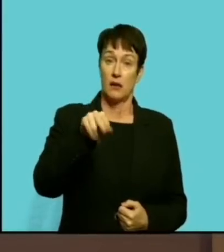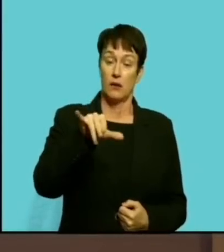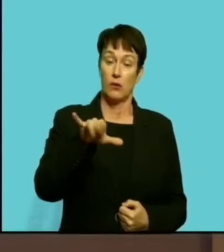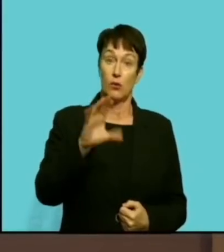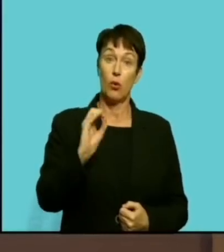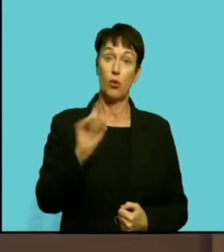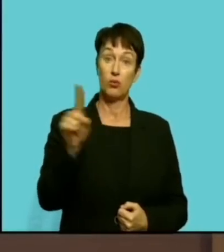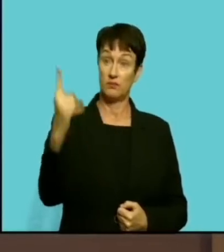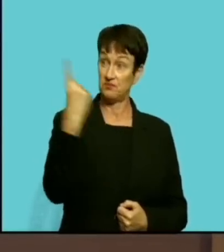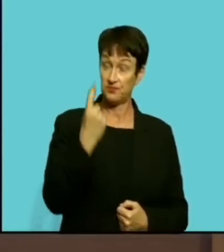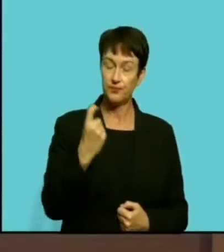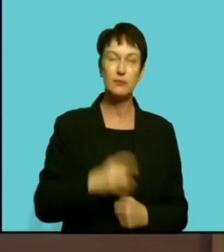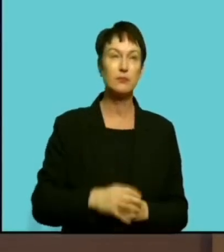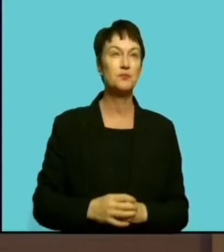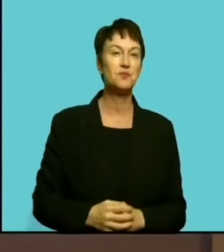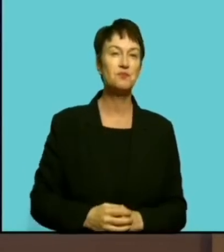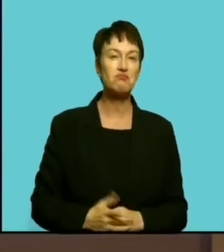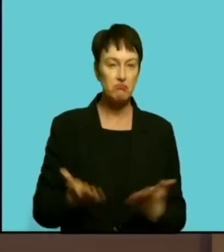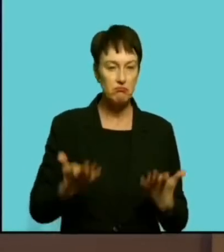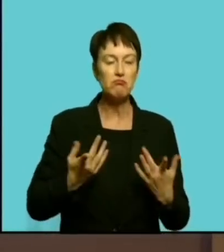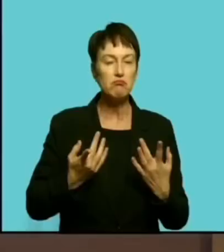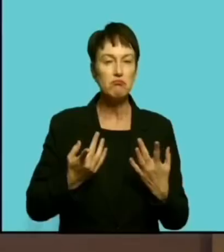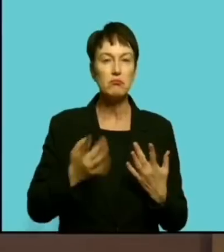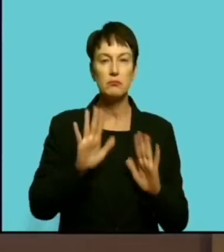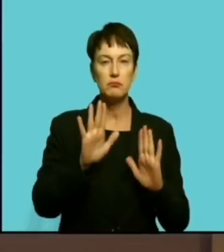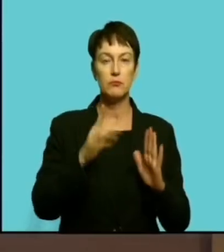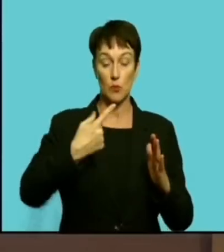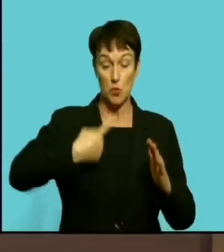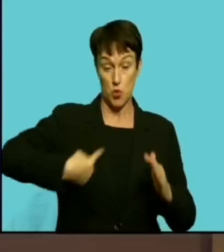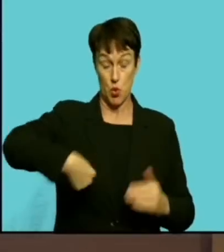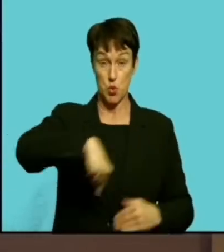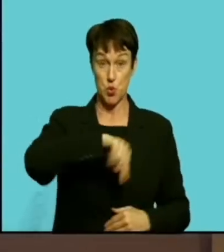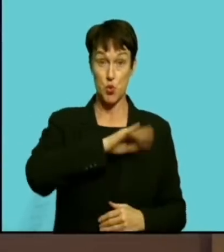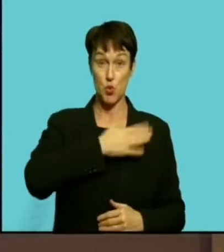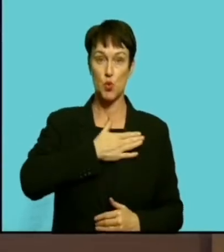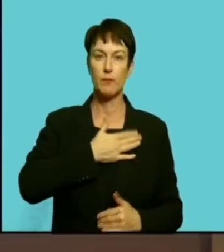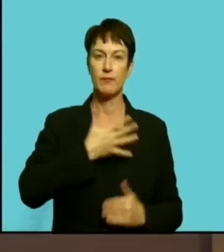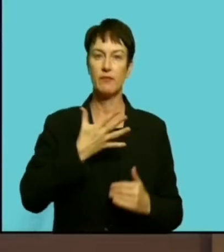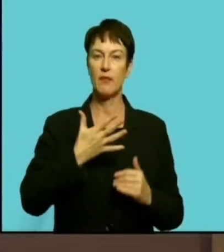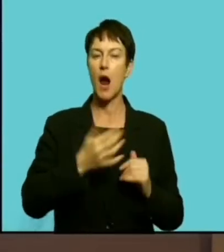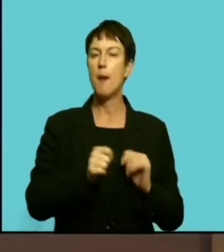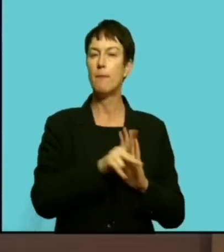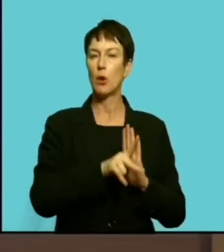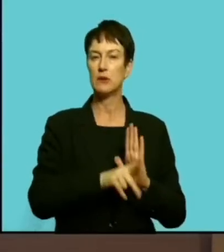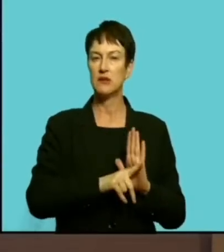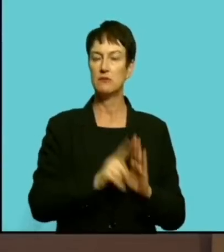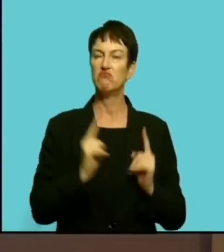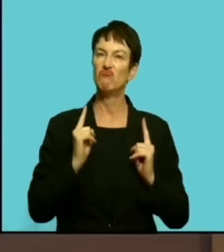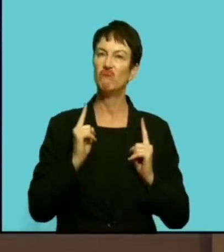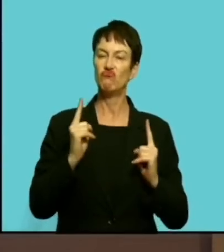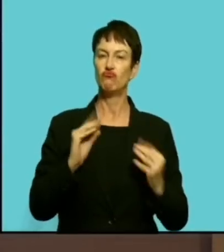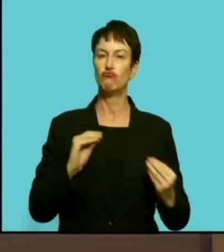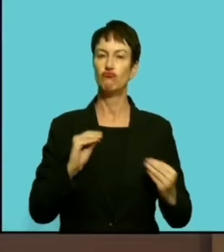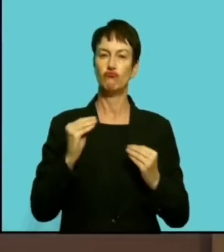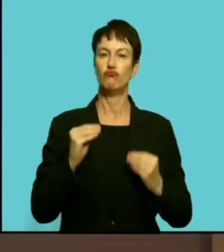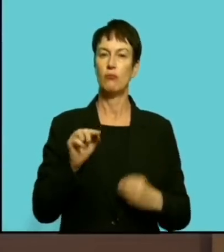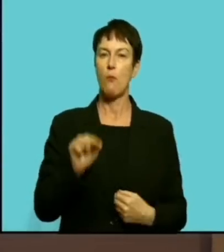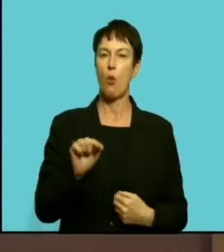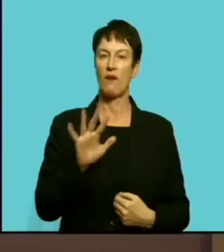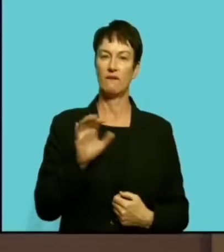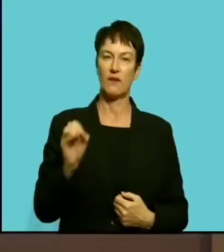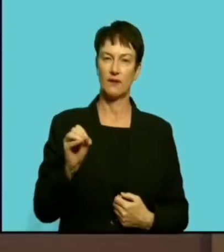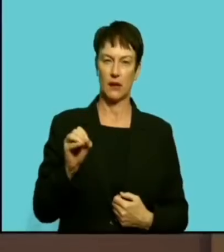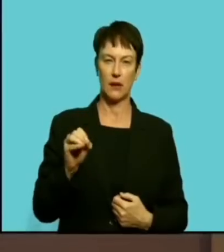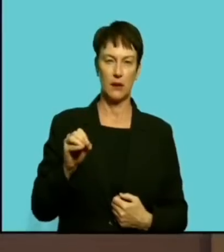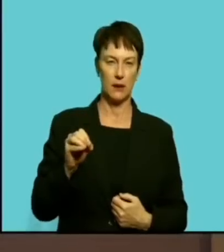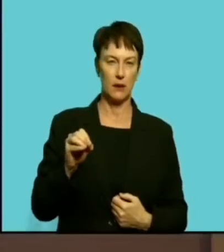The adjustment in the policy stance depends on the conditions pertaining at a